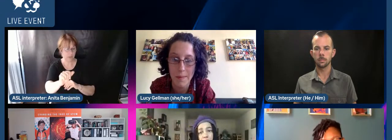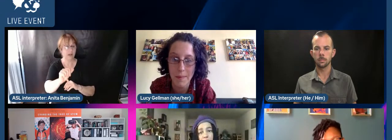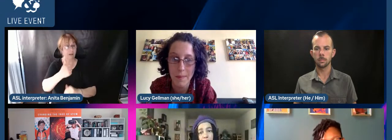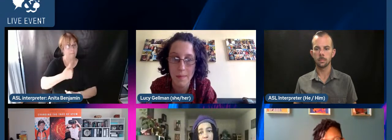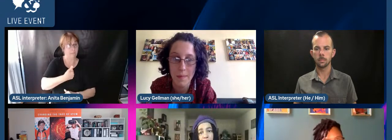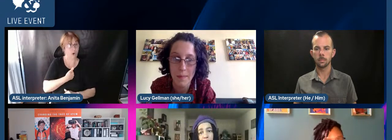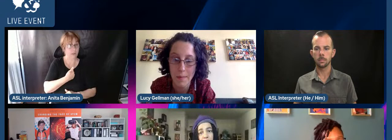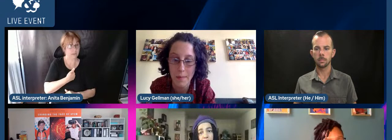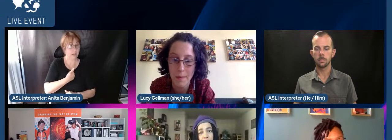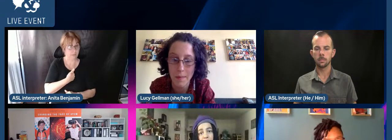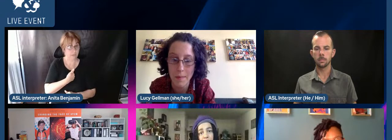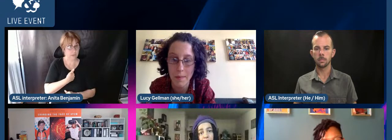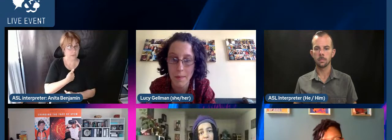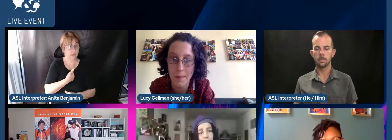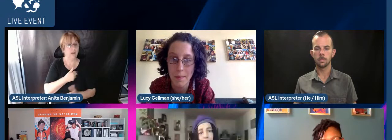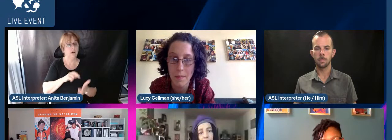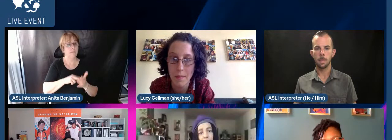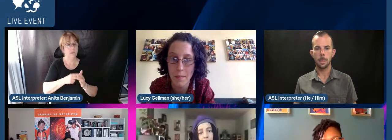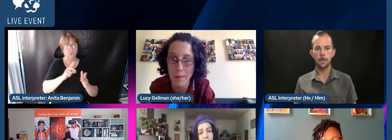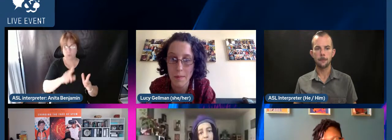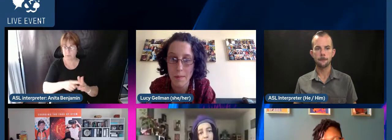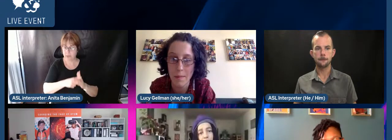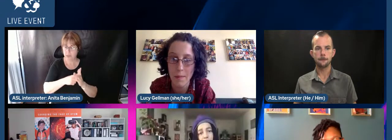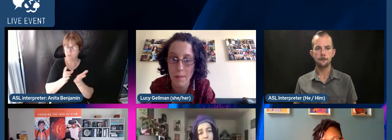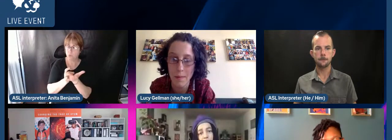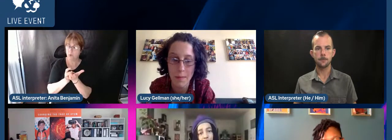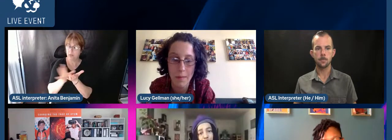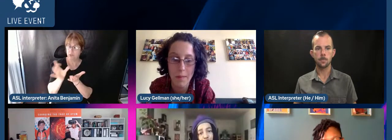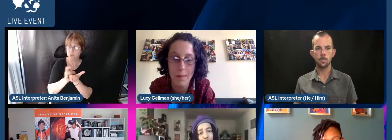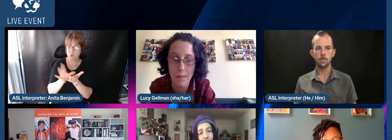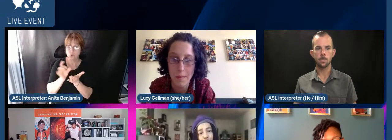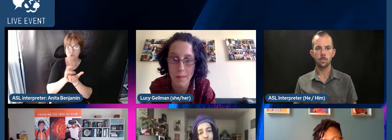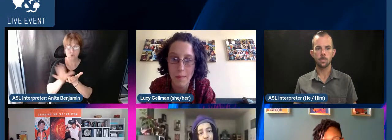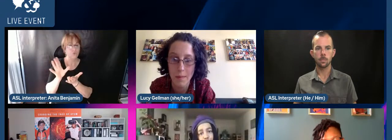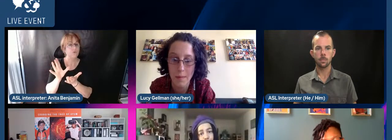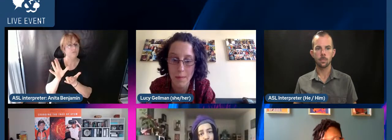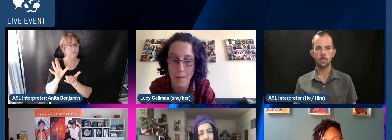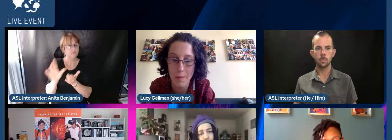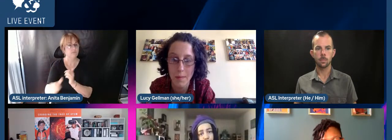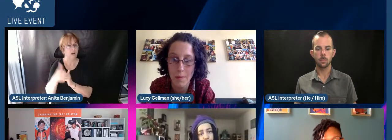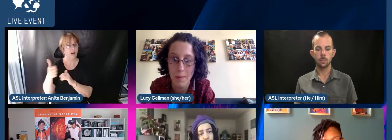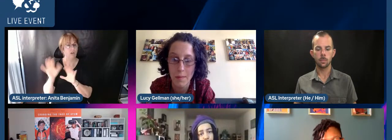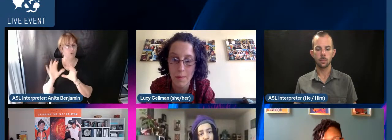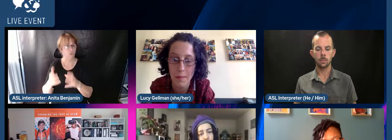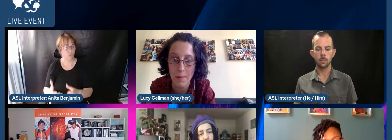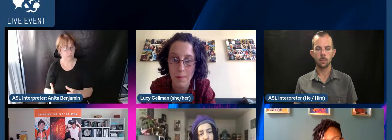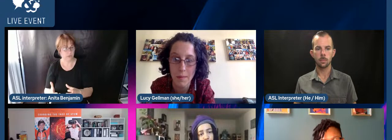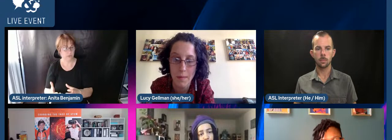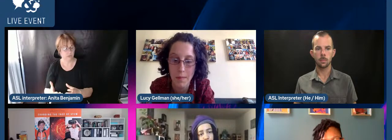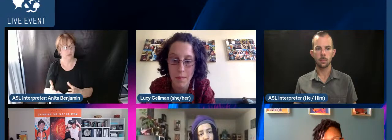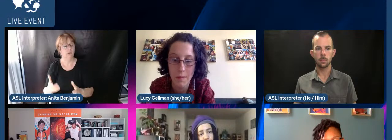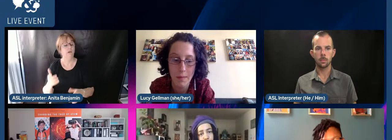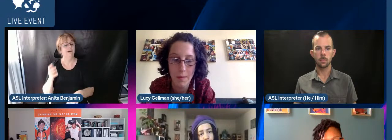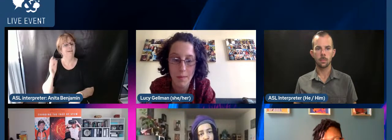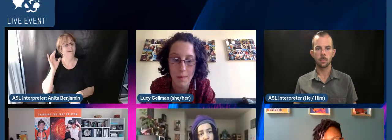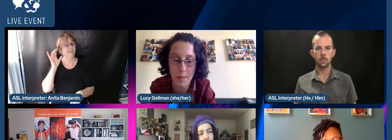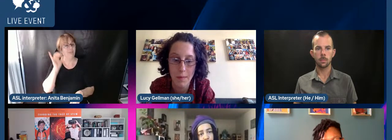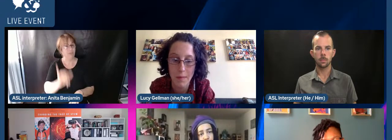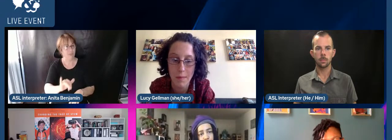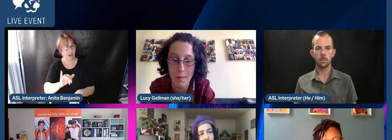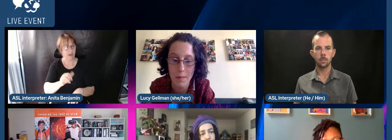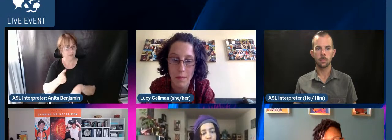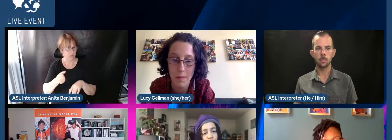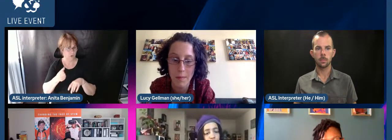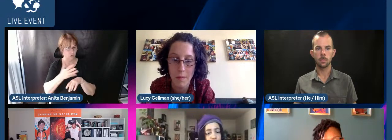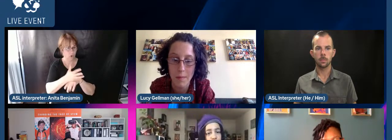themselves, can we begin to exclude other groups, we are setting up the same